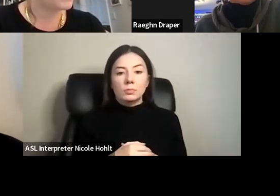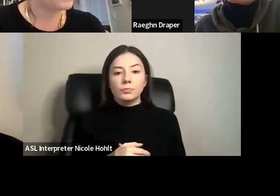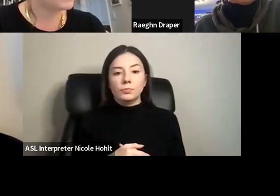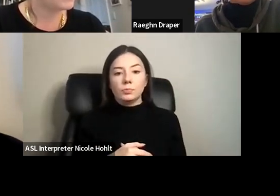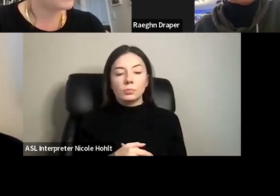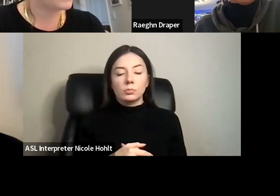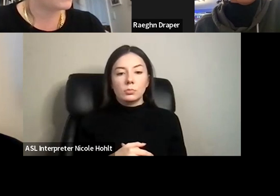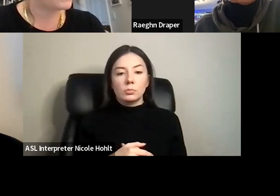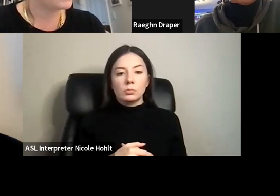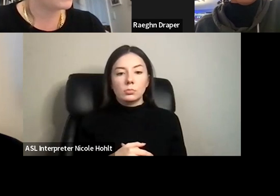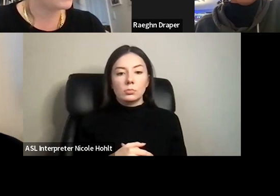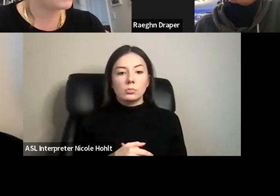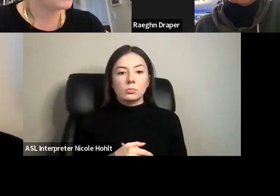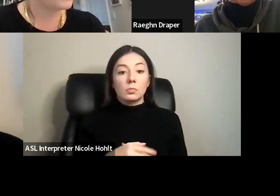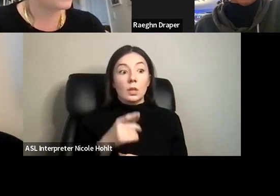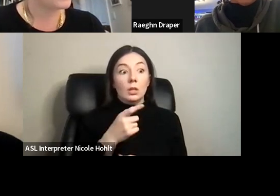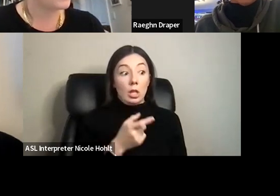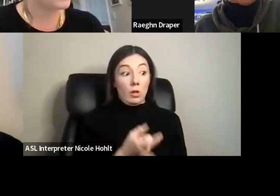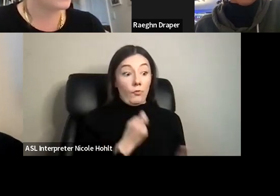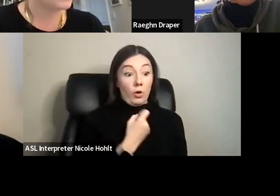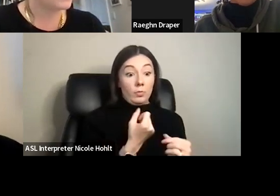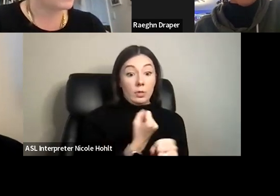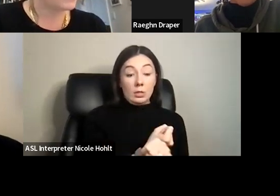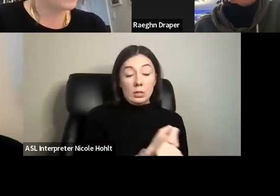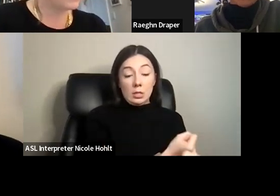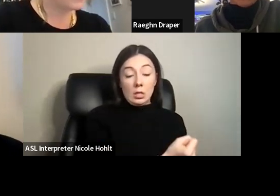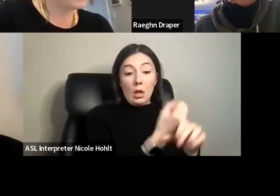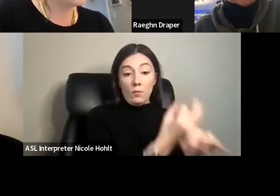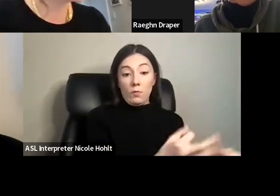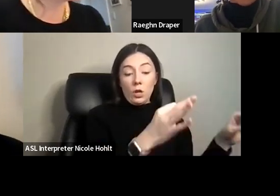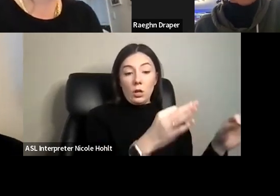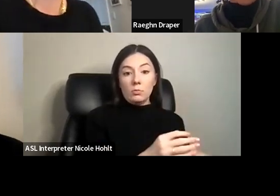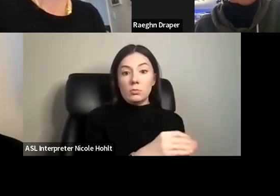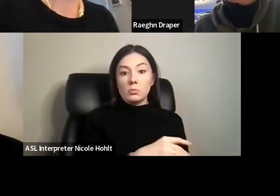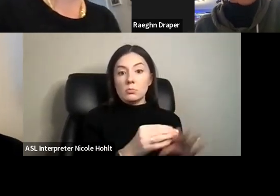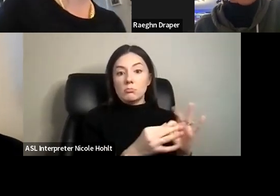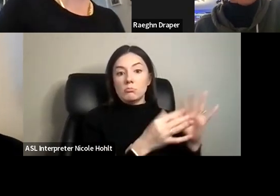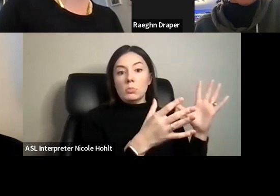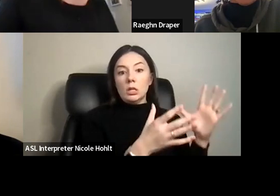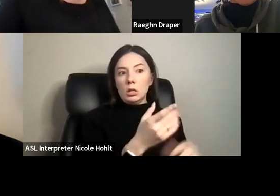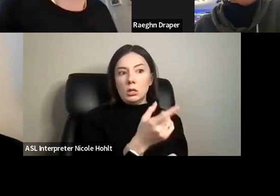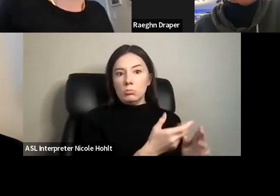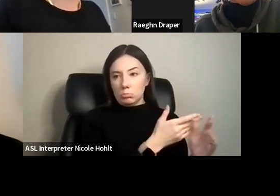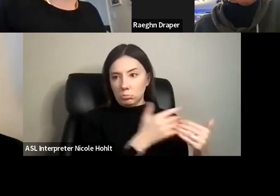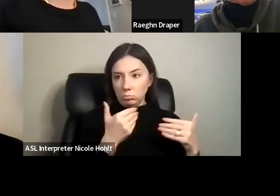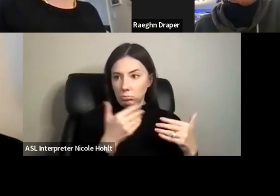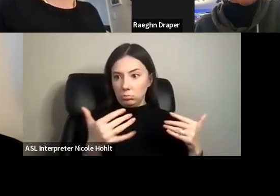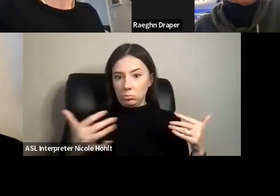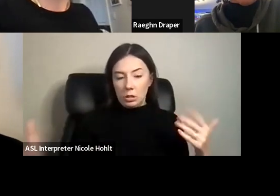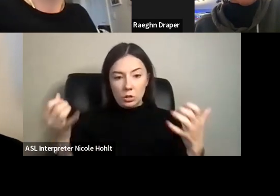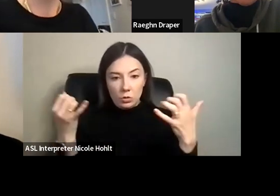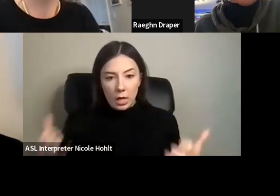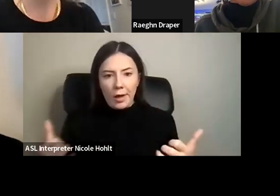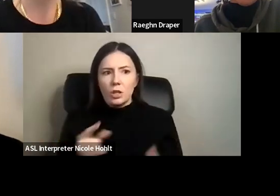from emancipation all the way up until now, they are very heavy funded, and